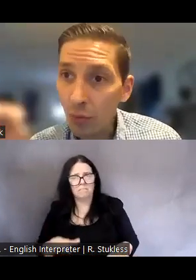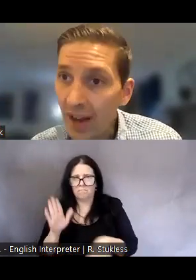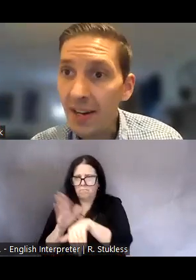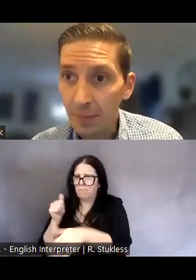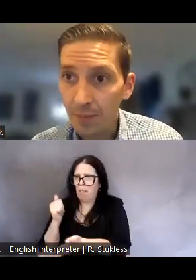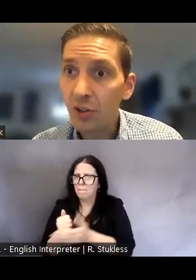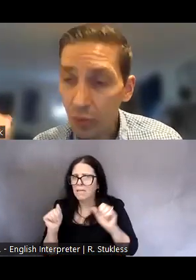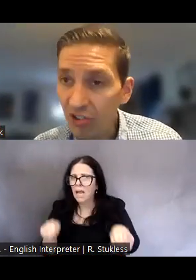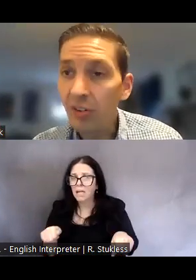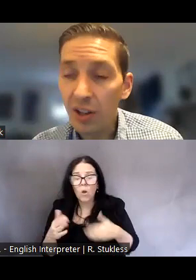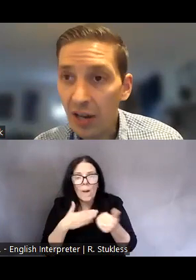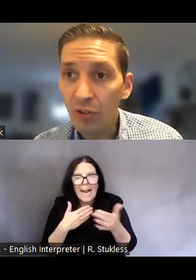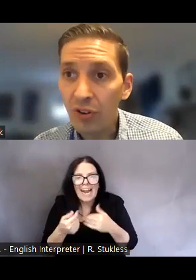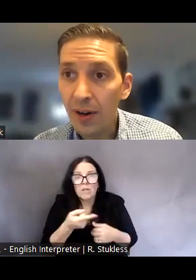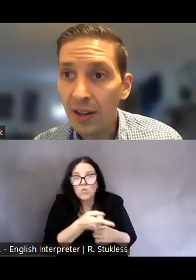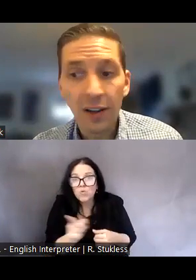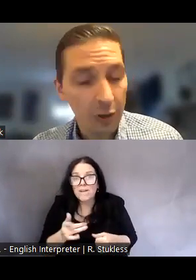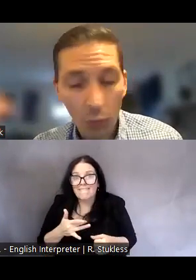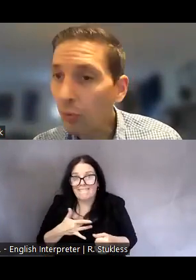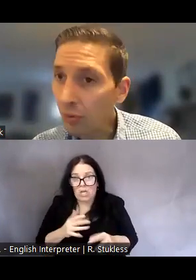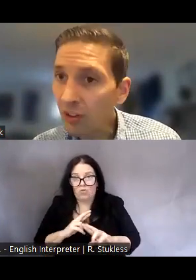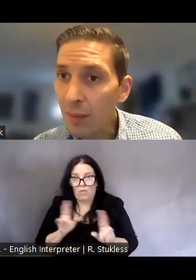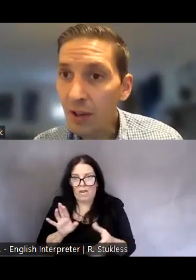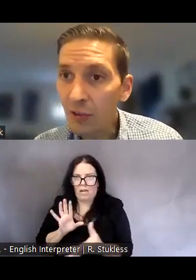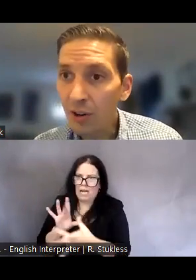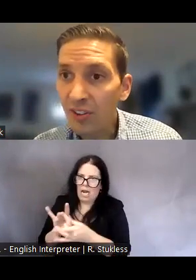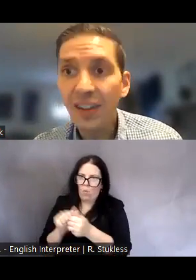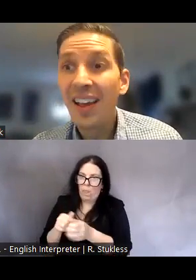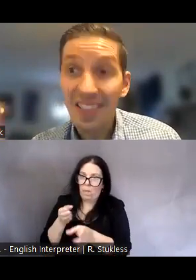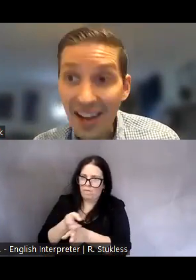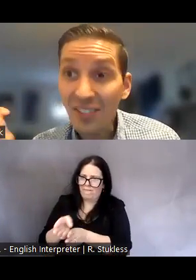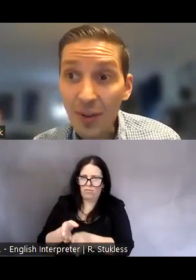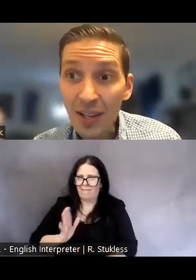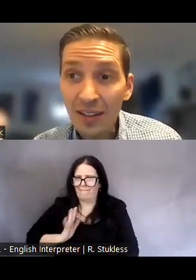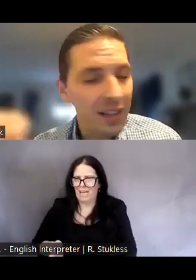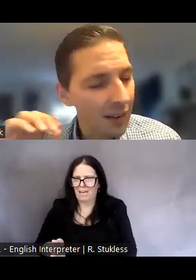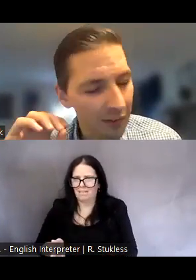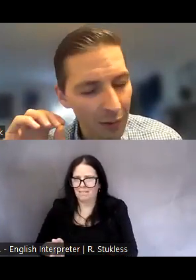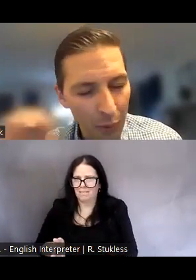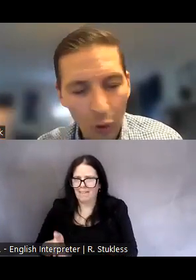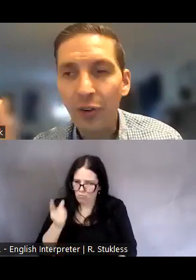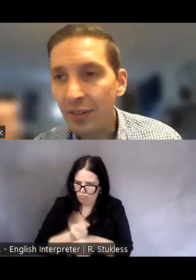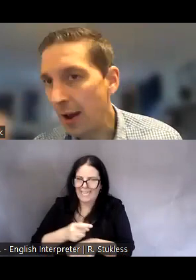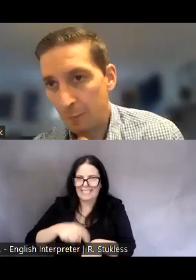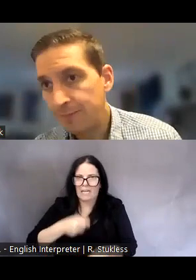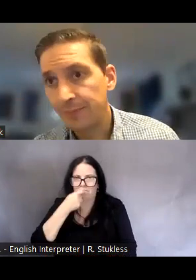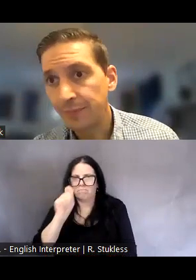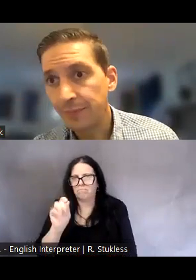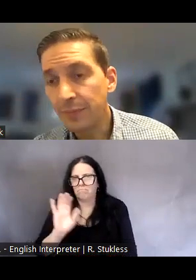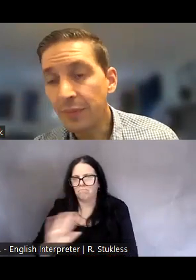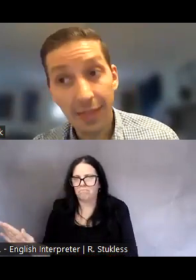Whenever I am ready to reach out and connect with somebody, to work through things I might be experiencing, that to me is the perfect